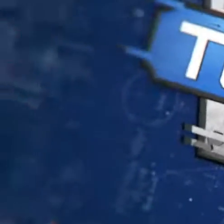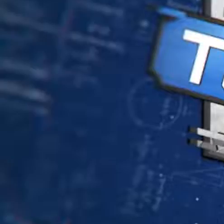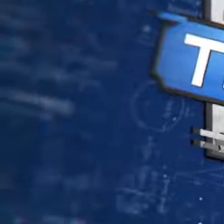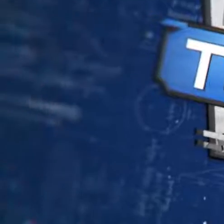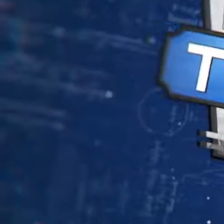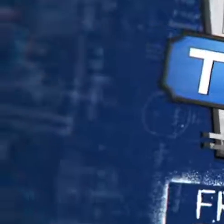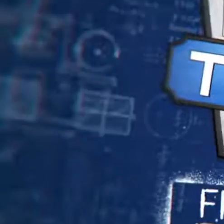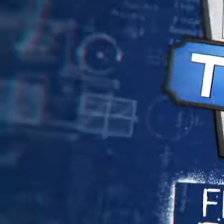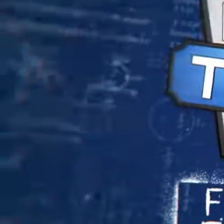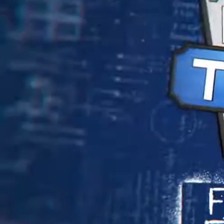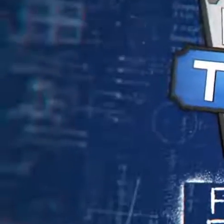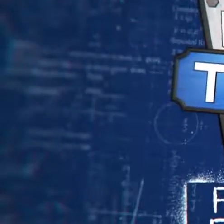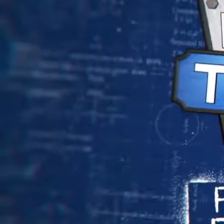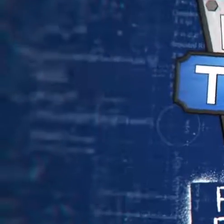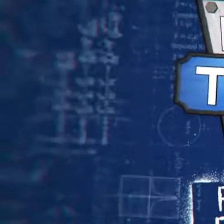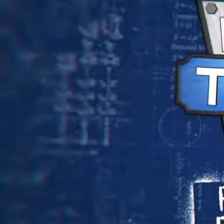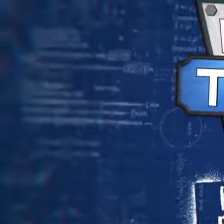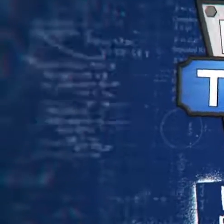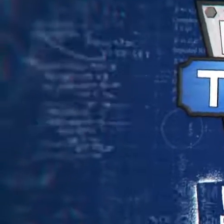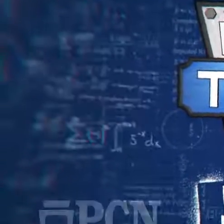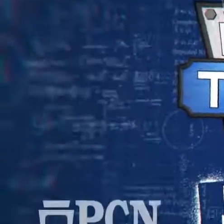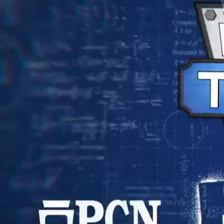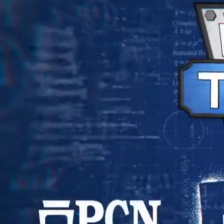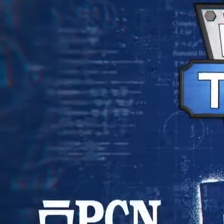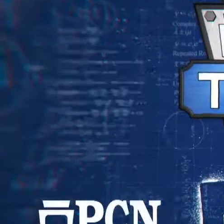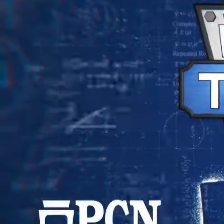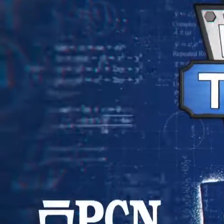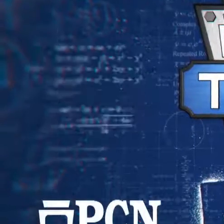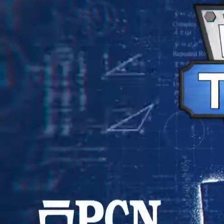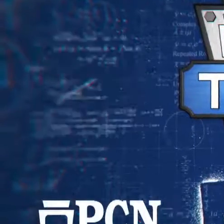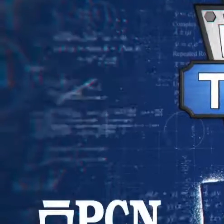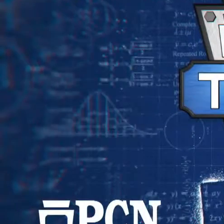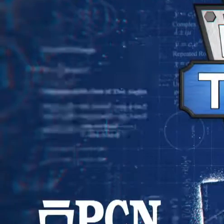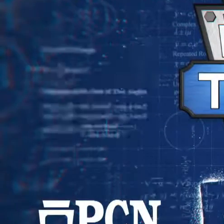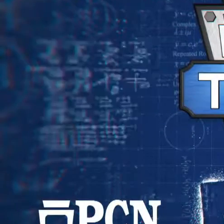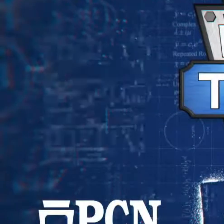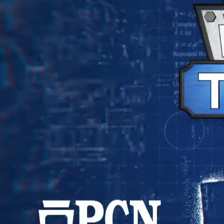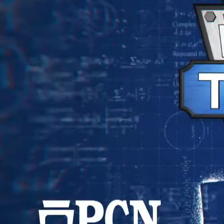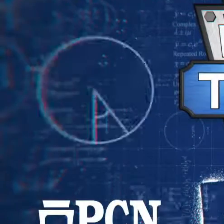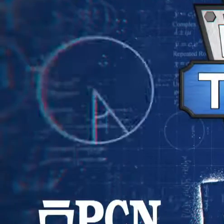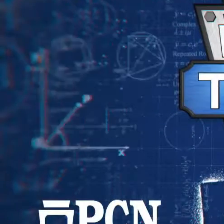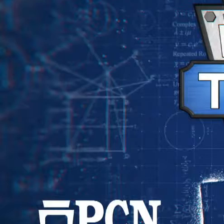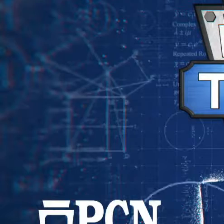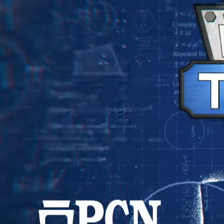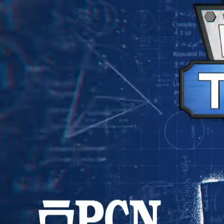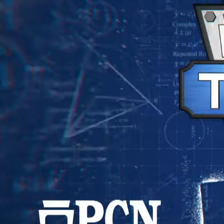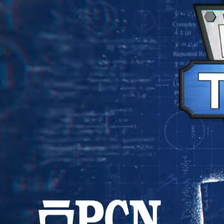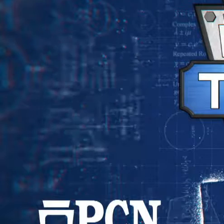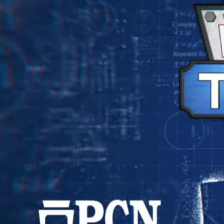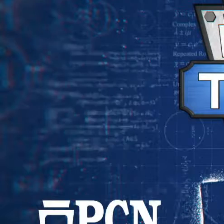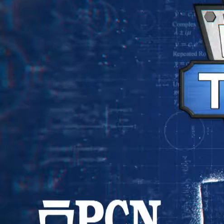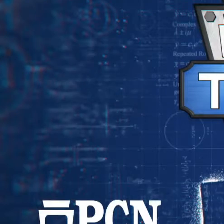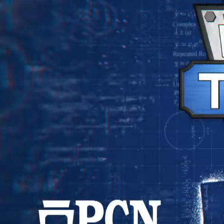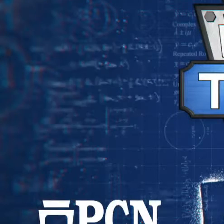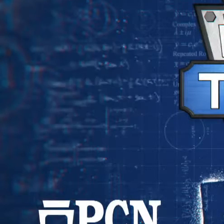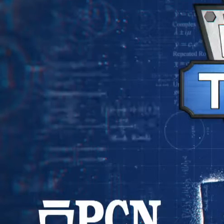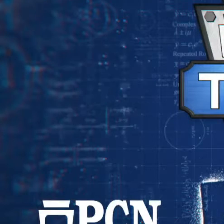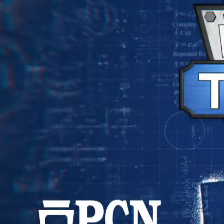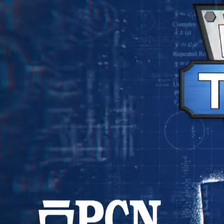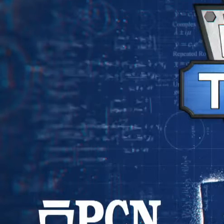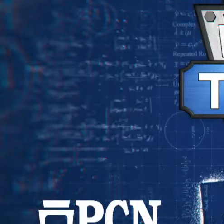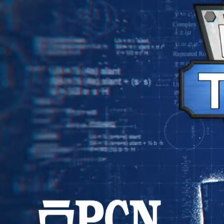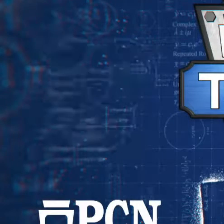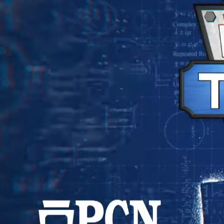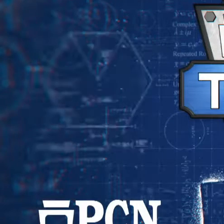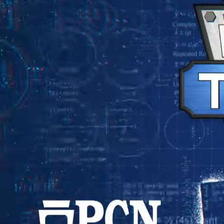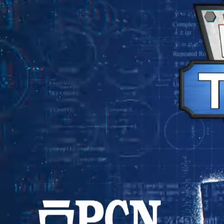to creating new products, PCN is dedicated to telling the story of how companies in your backyard are adapting. Stream free on the PCN